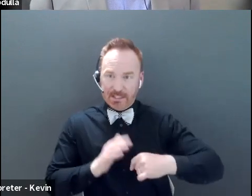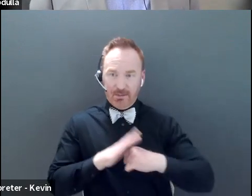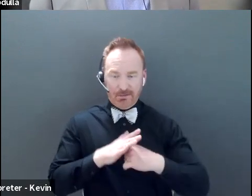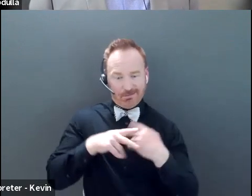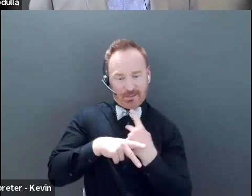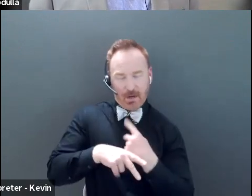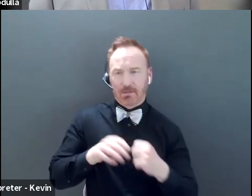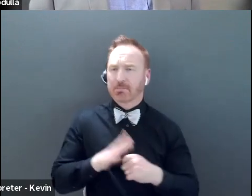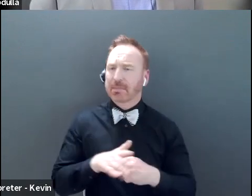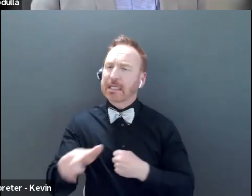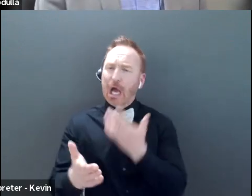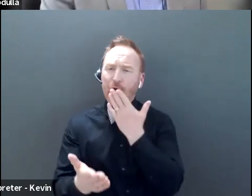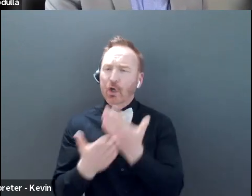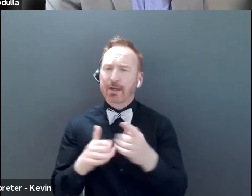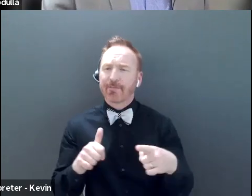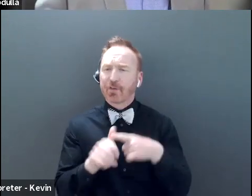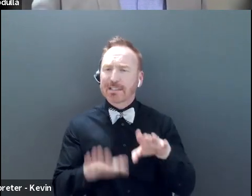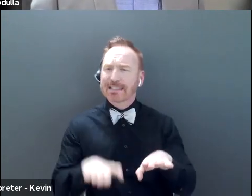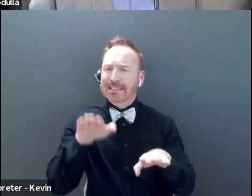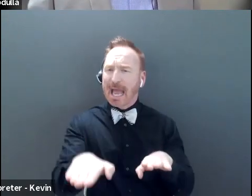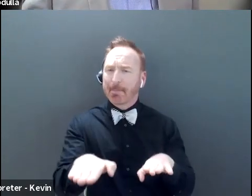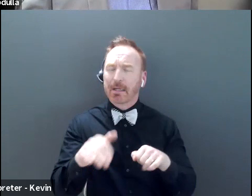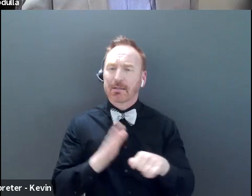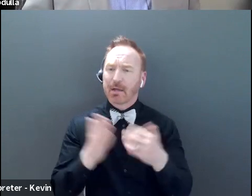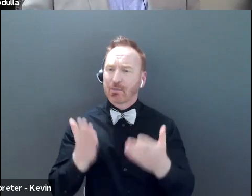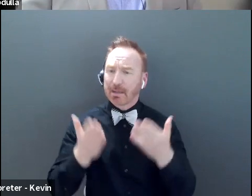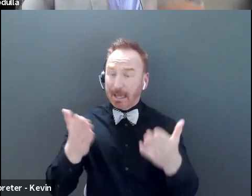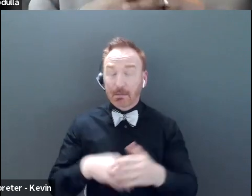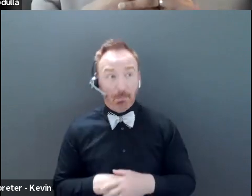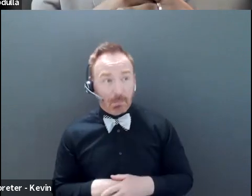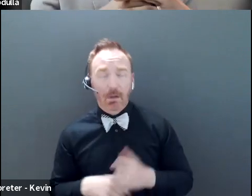first step that you would recommend for them? Yeah, great first step. And